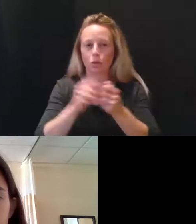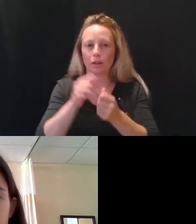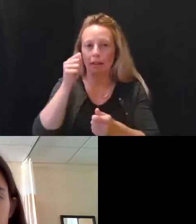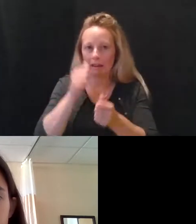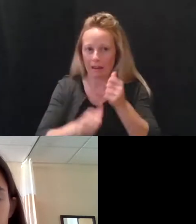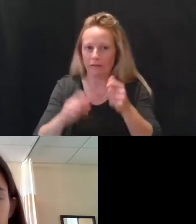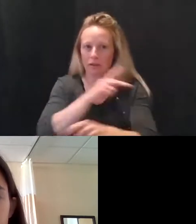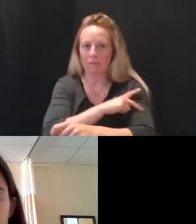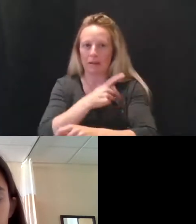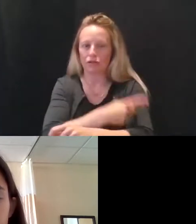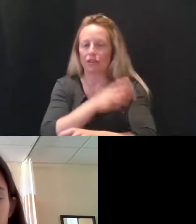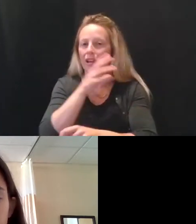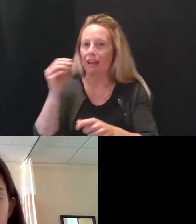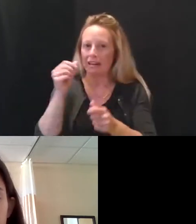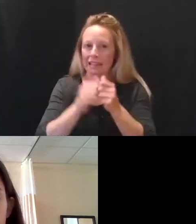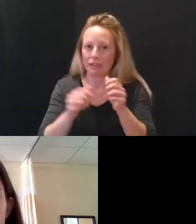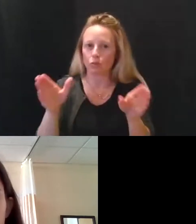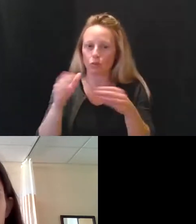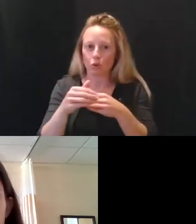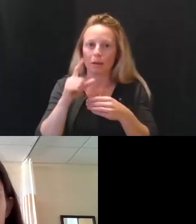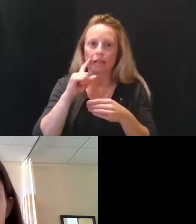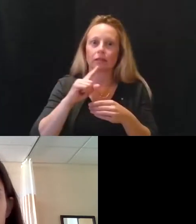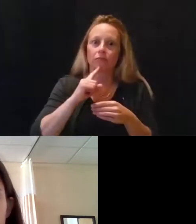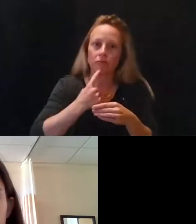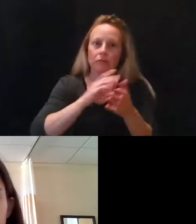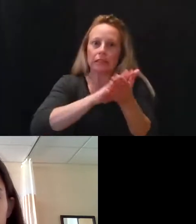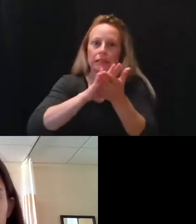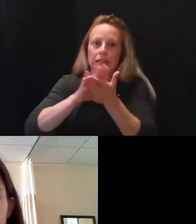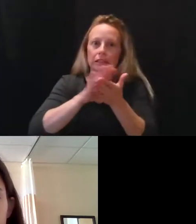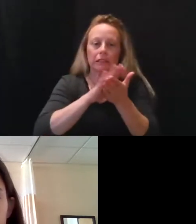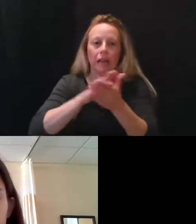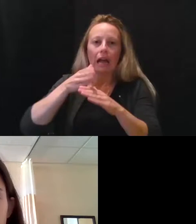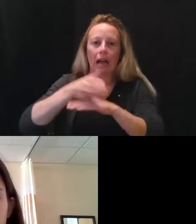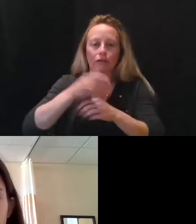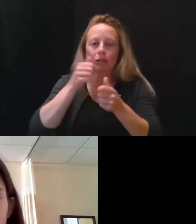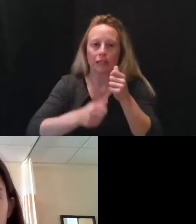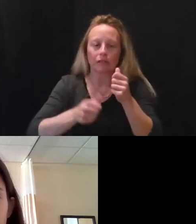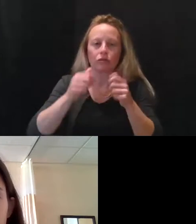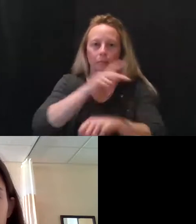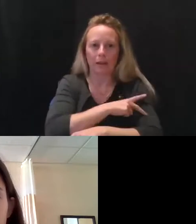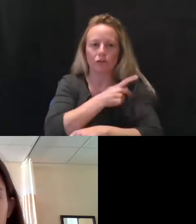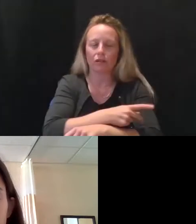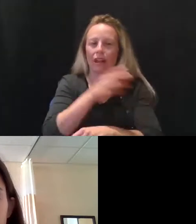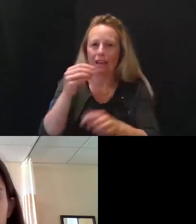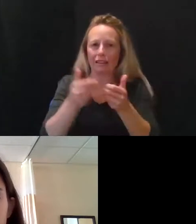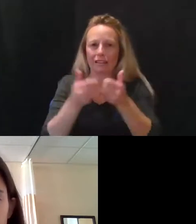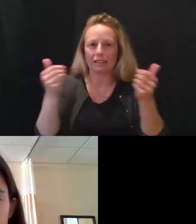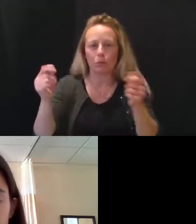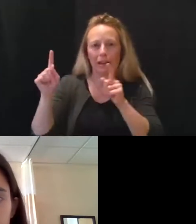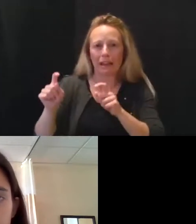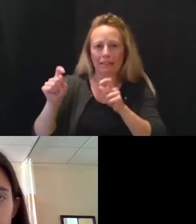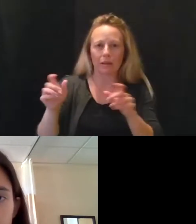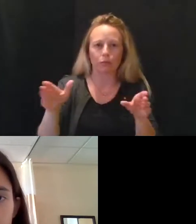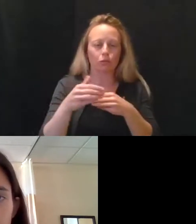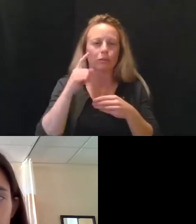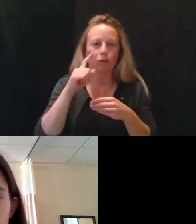aggressively sanitized after we see them. We also have dedicated exam rooms for sick patients. So if the parents would like the